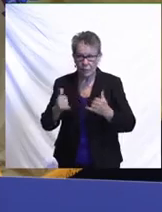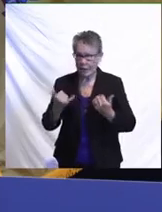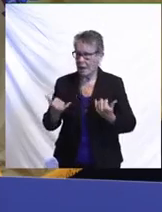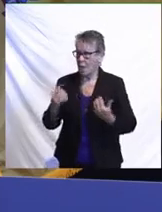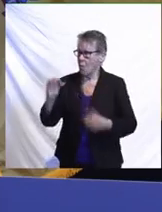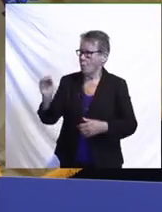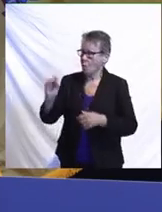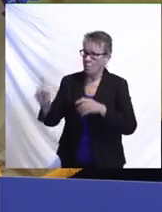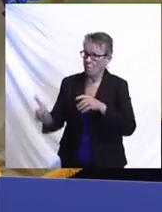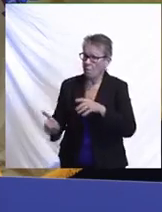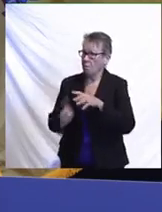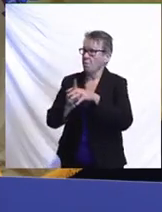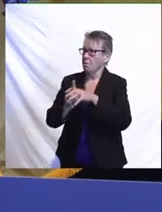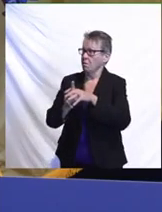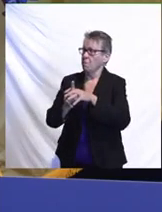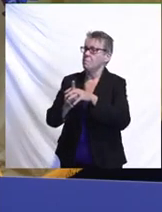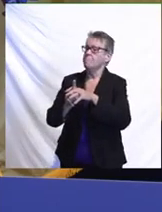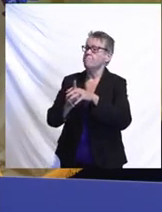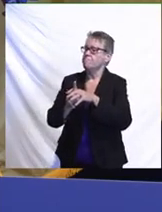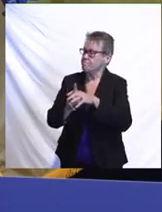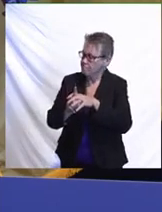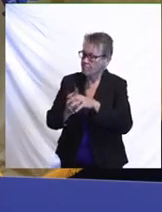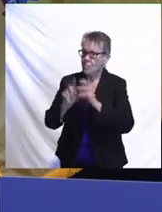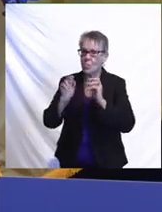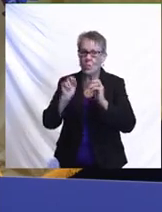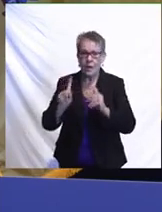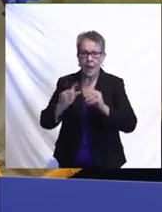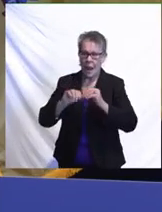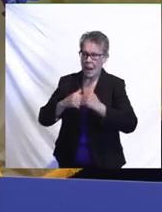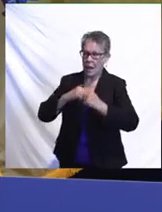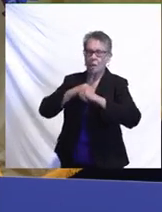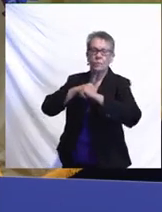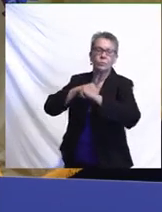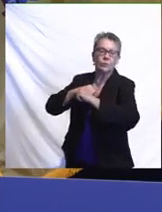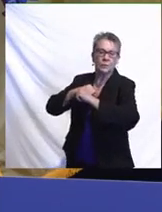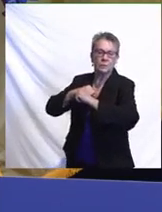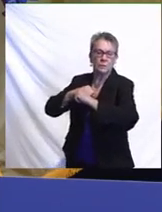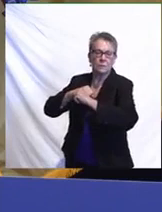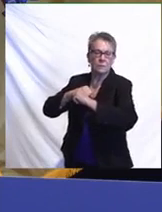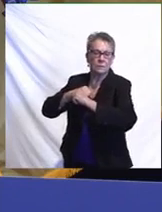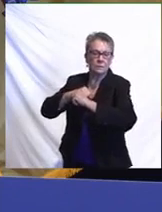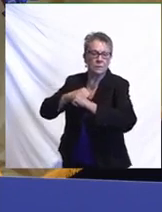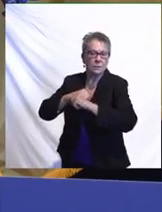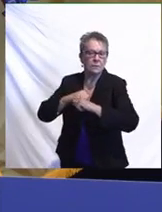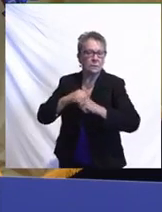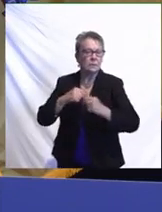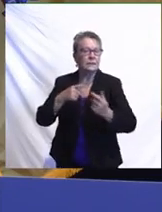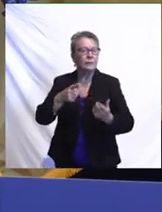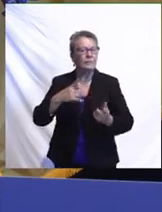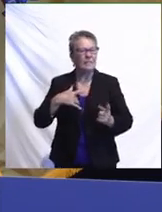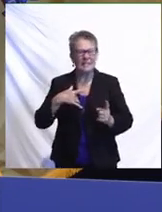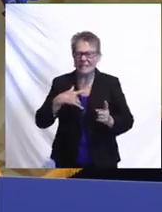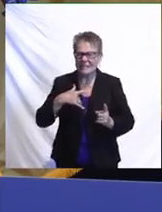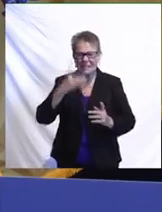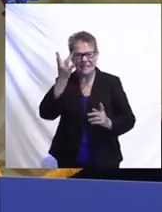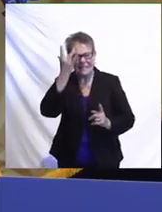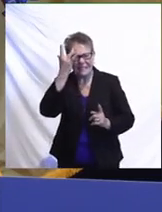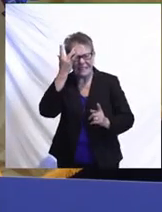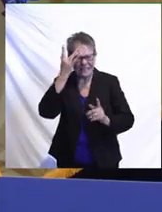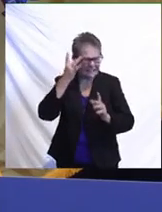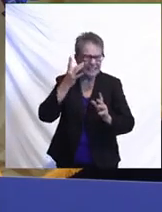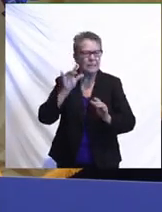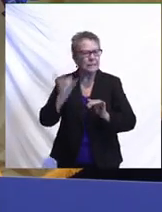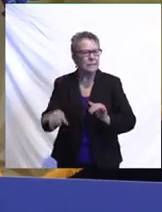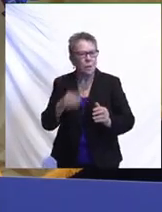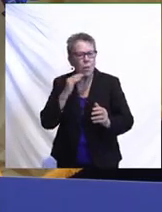when you're sick, particularly around this holiday season, that we have to be mindful of the actions that we take to try